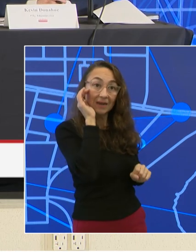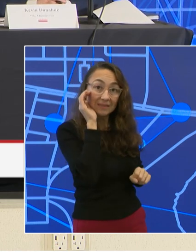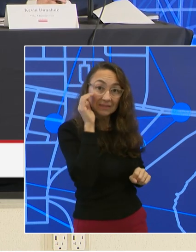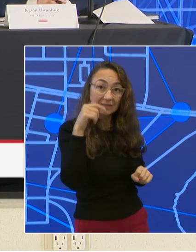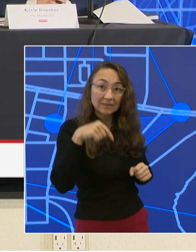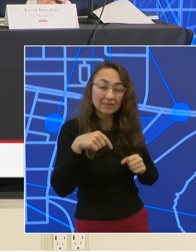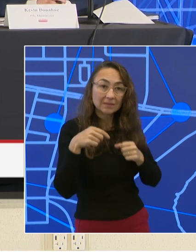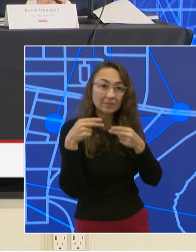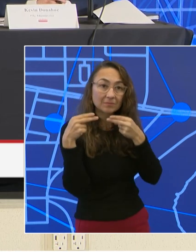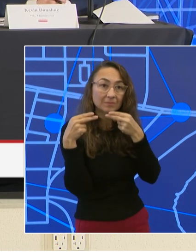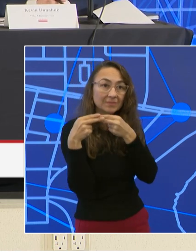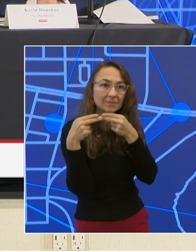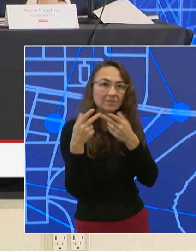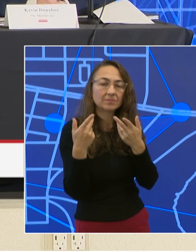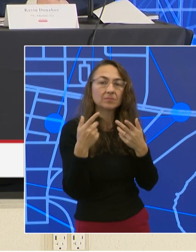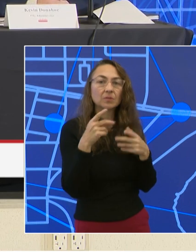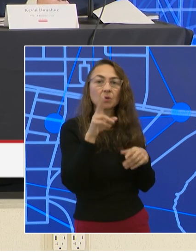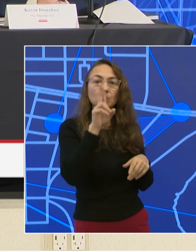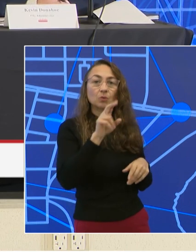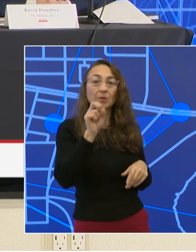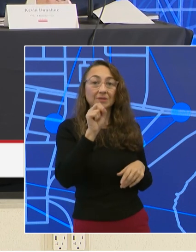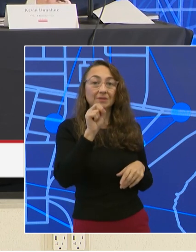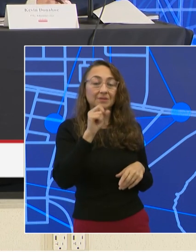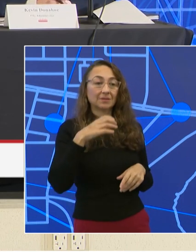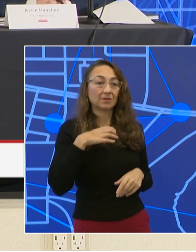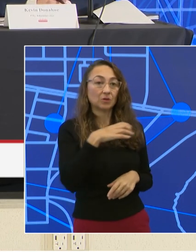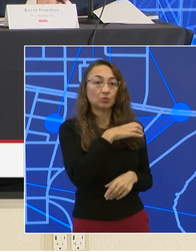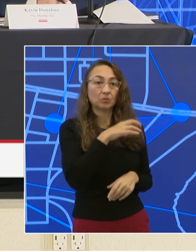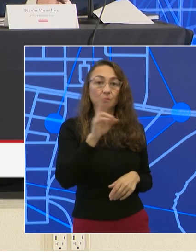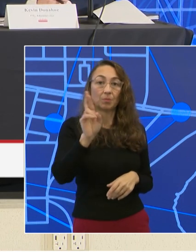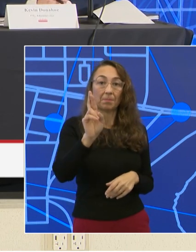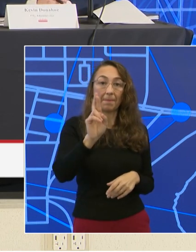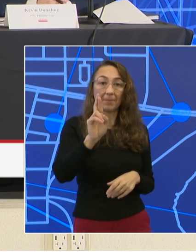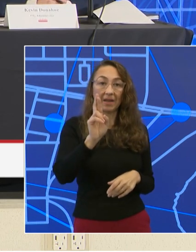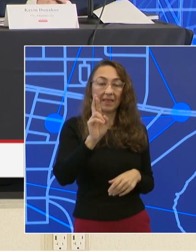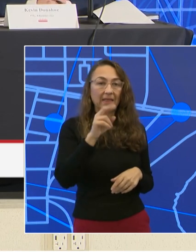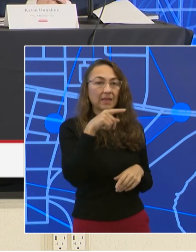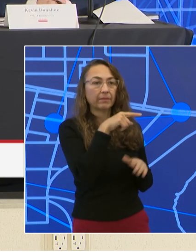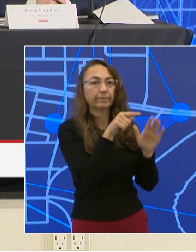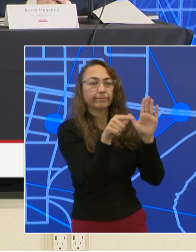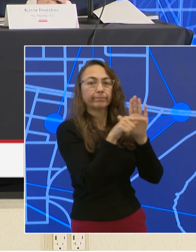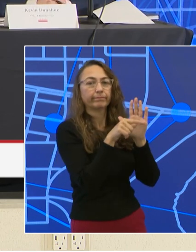their staff and themselves? How important, and